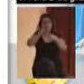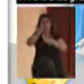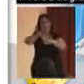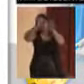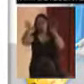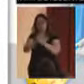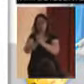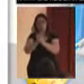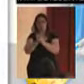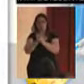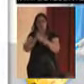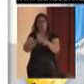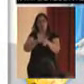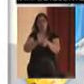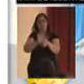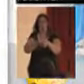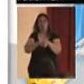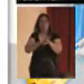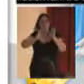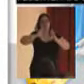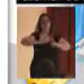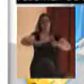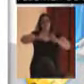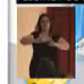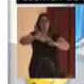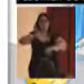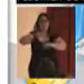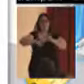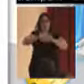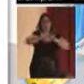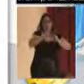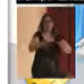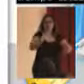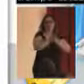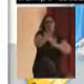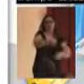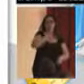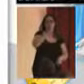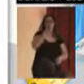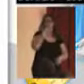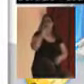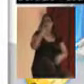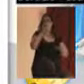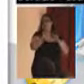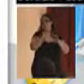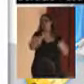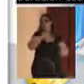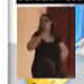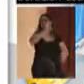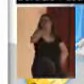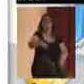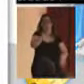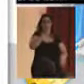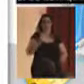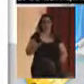a link immediately after the video with a summary of everything that has happened according to the estimate duration of the video. So if